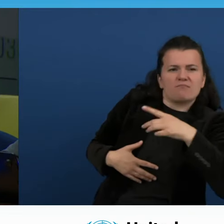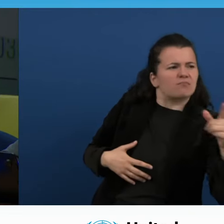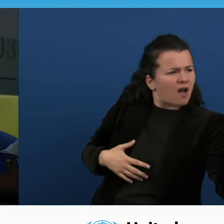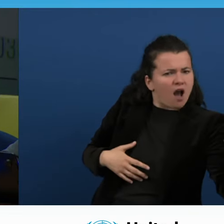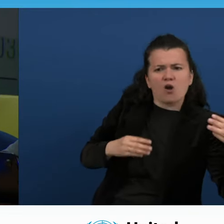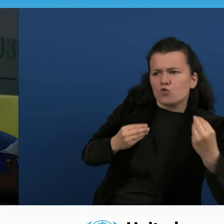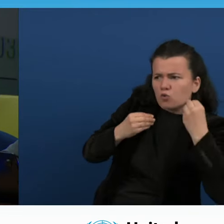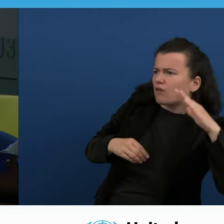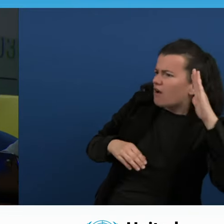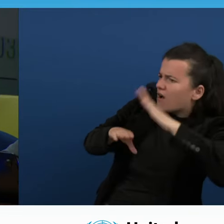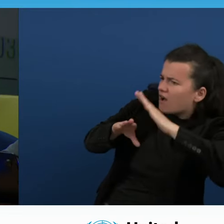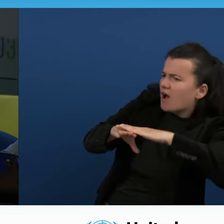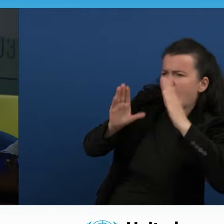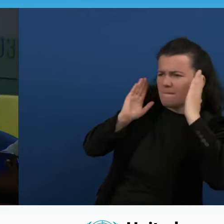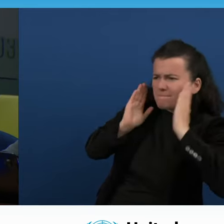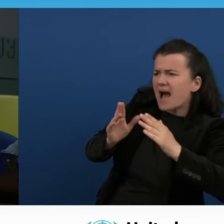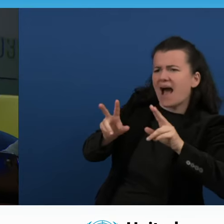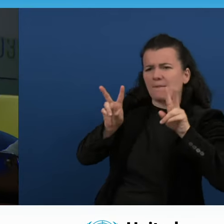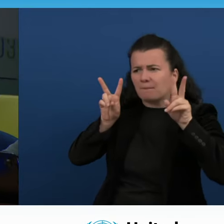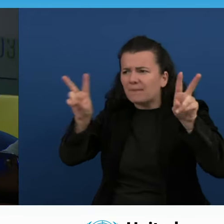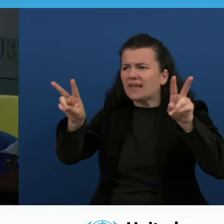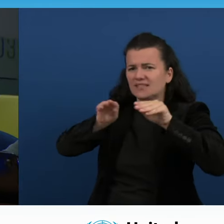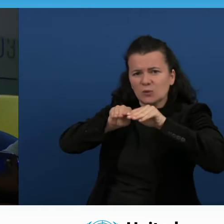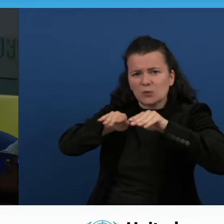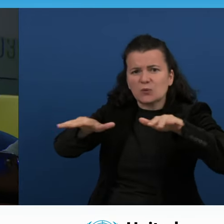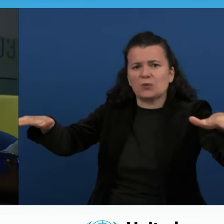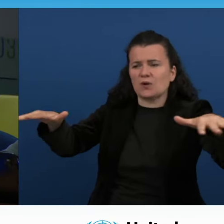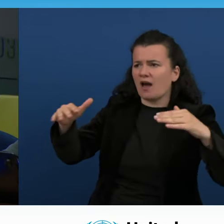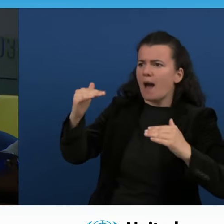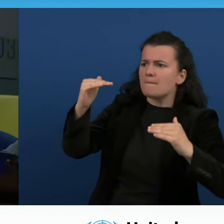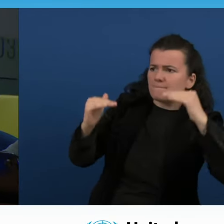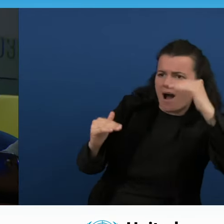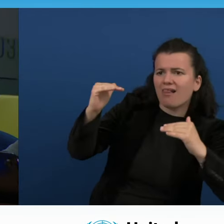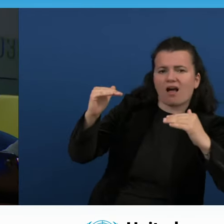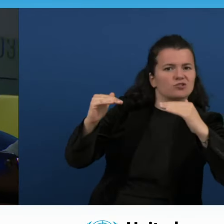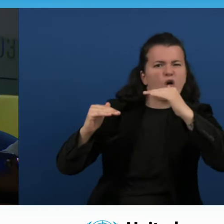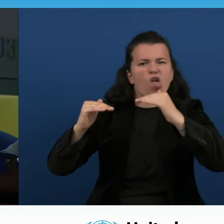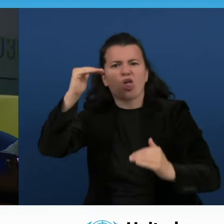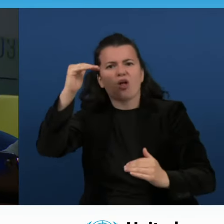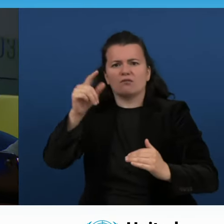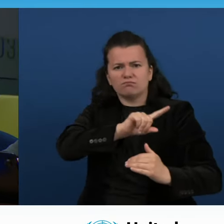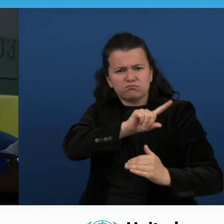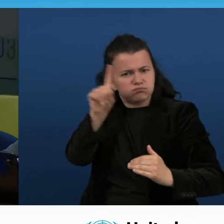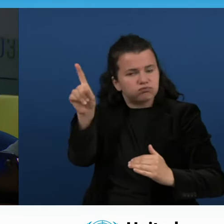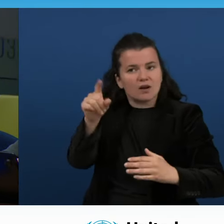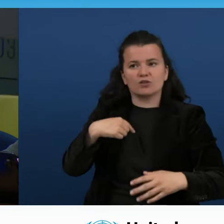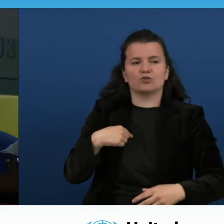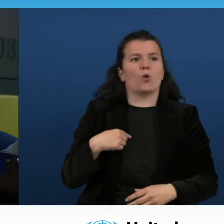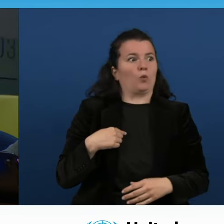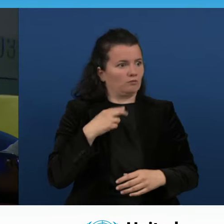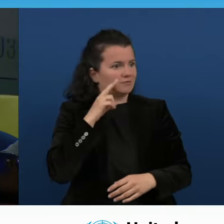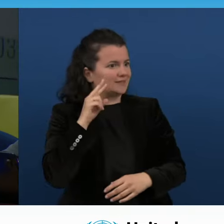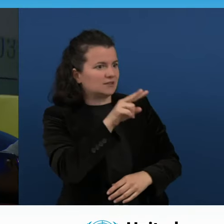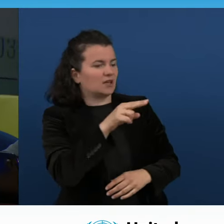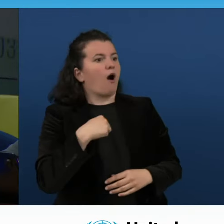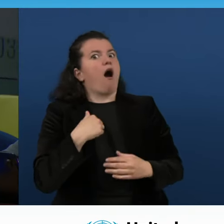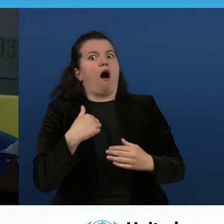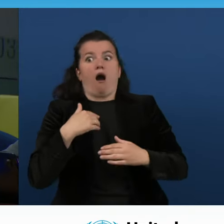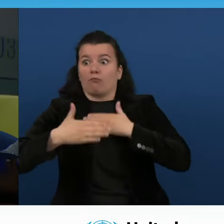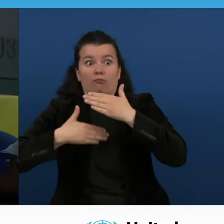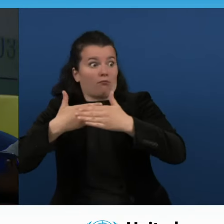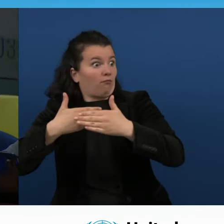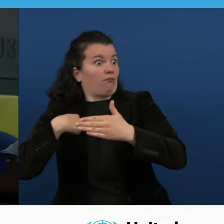ecological balance. Your enthusiasm and determination are crucial for the success designed to tackle the global challenges and to